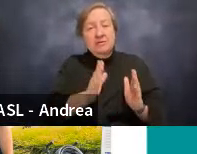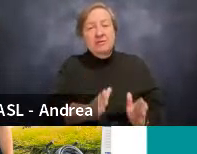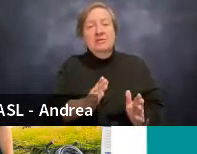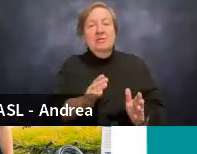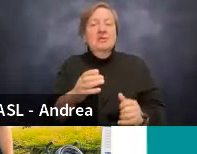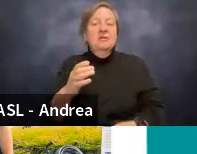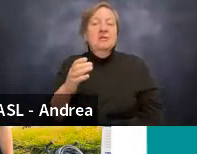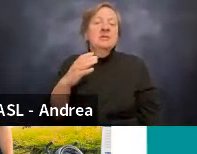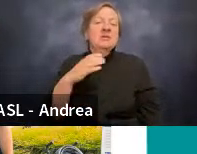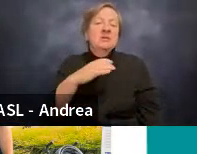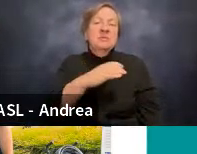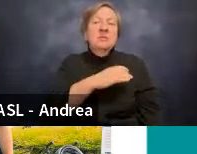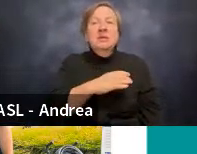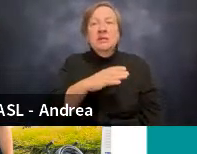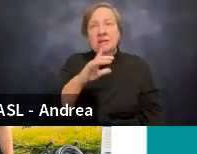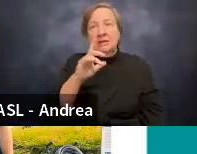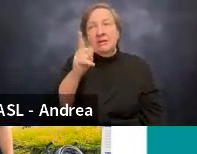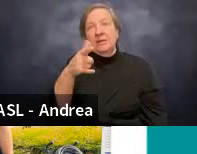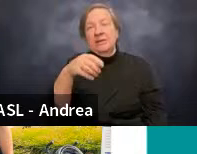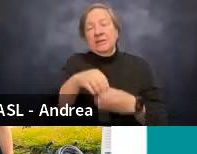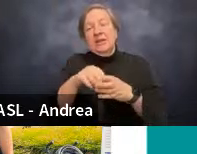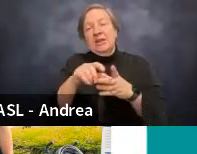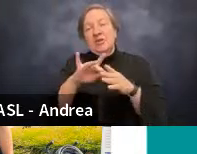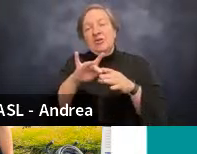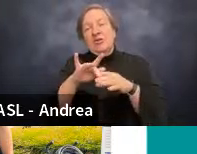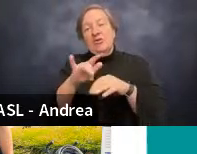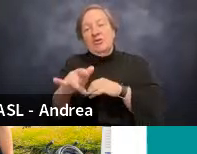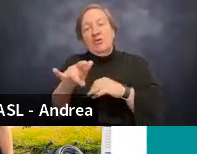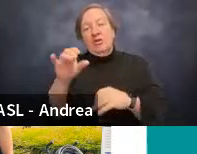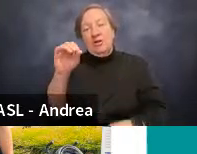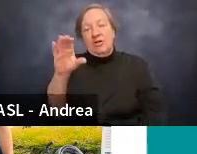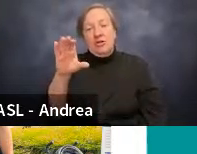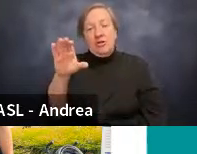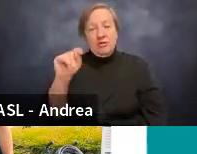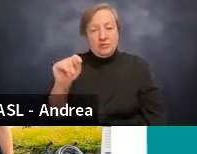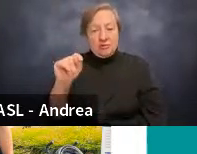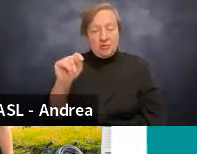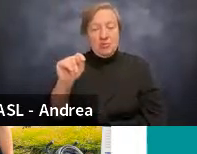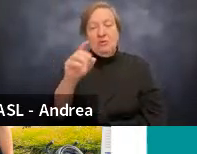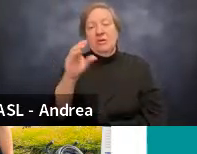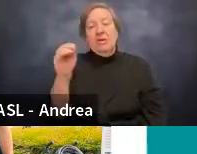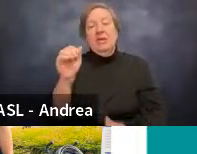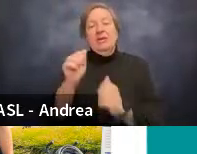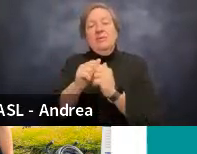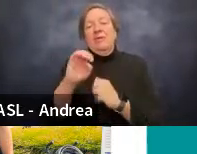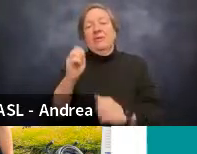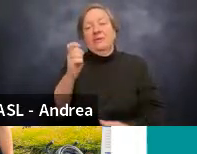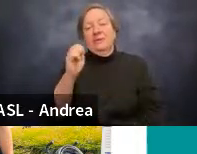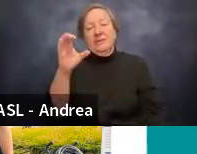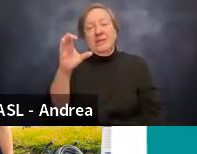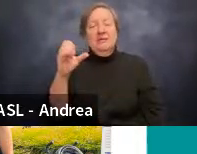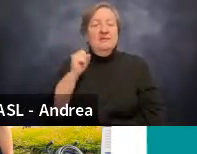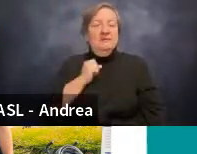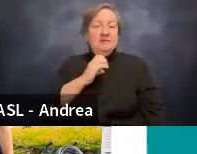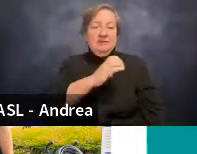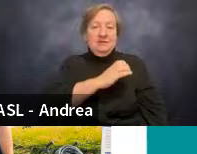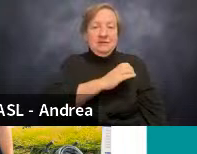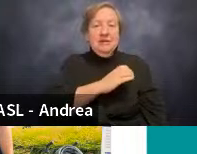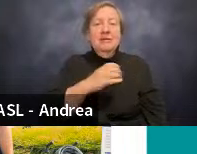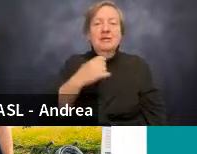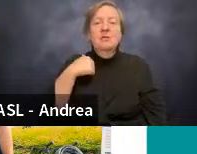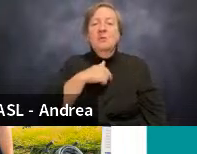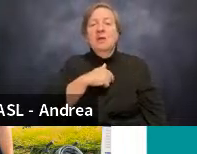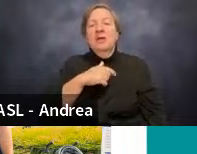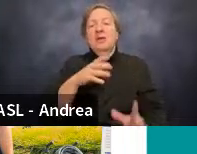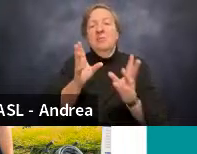Committee sometime in early October, as well as with the Executive Steering Group. So we're